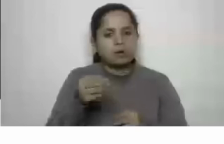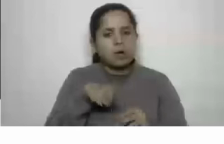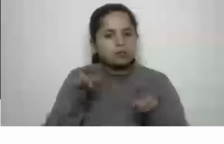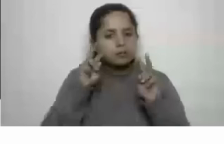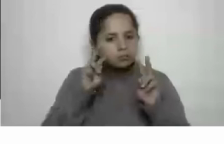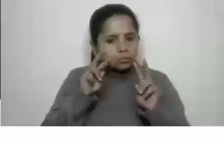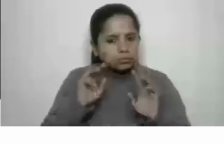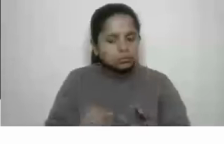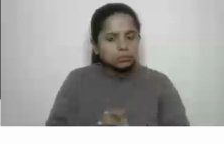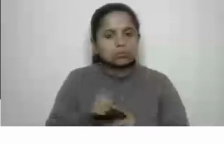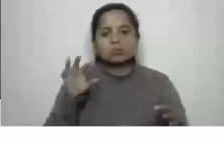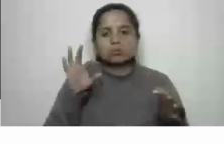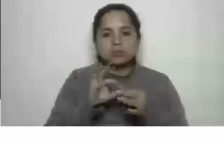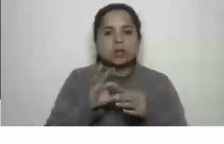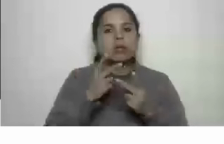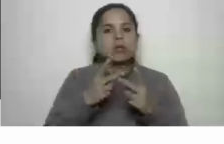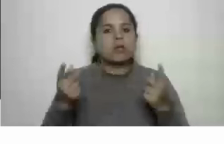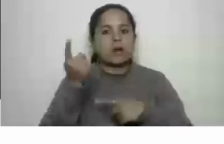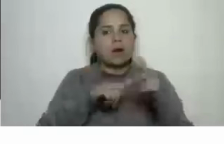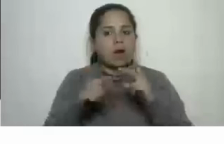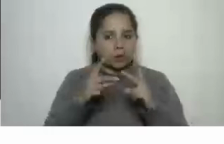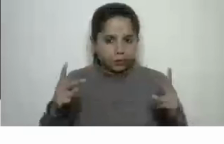observations regarding multilingualism.